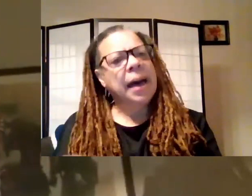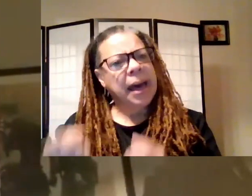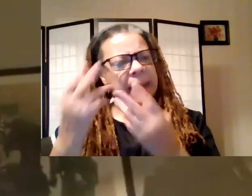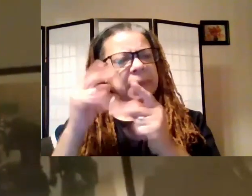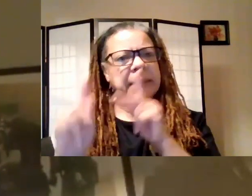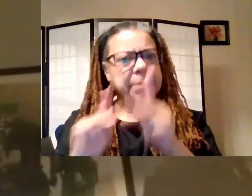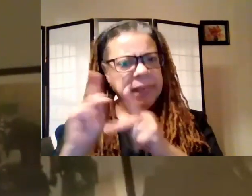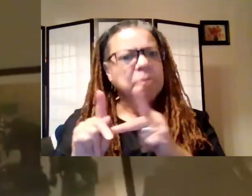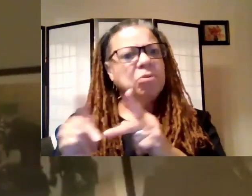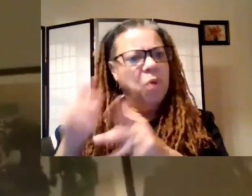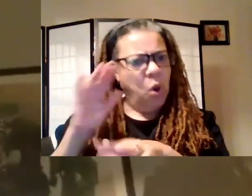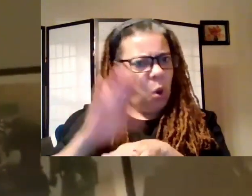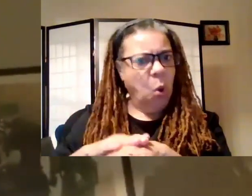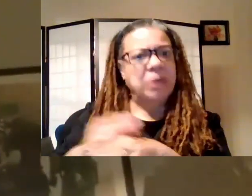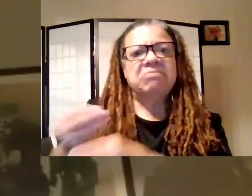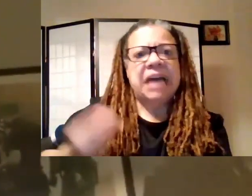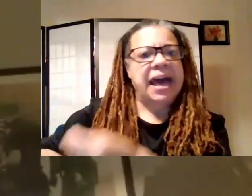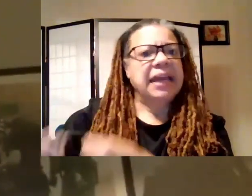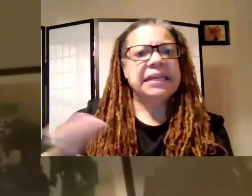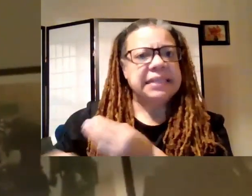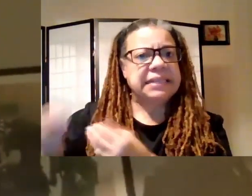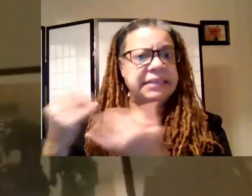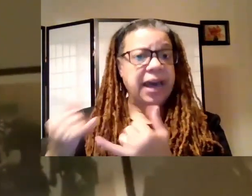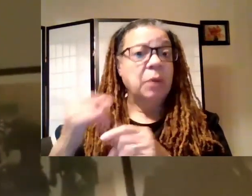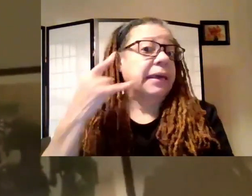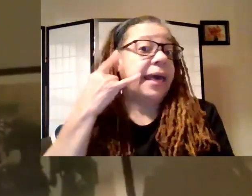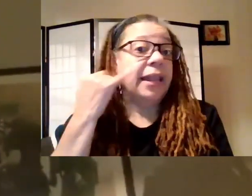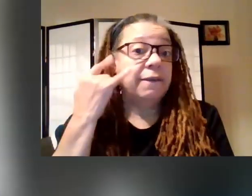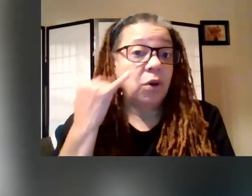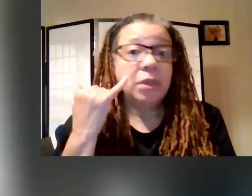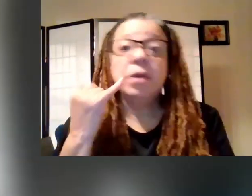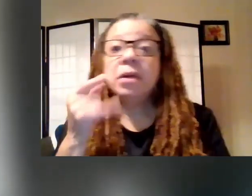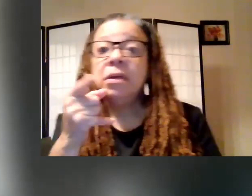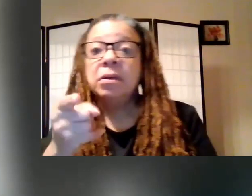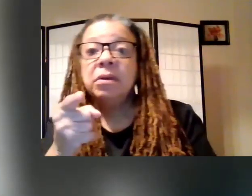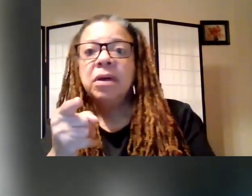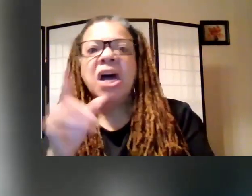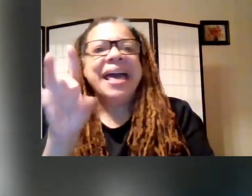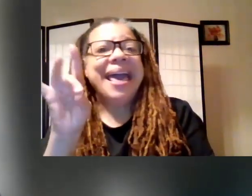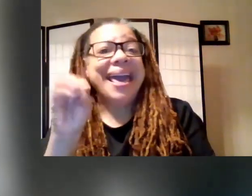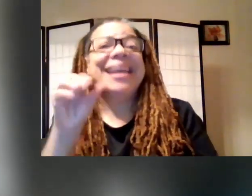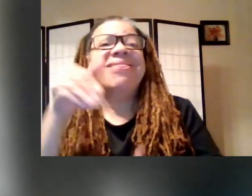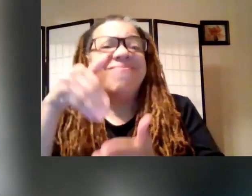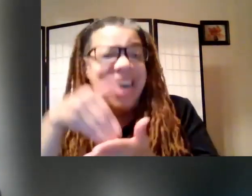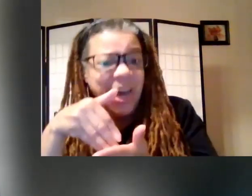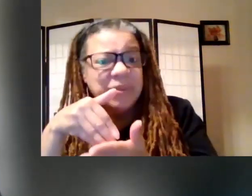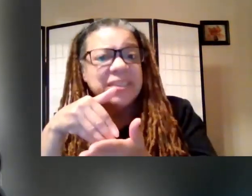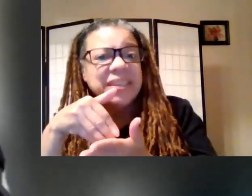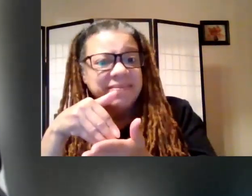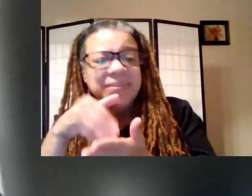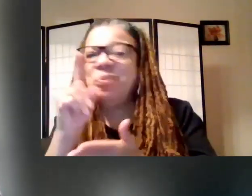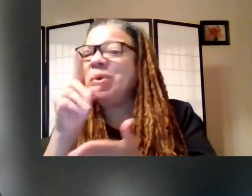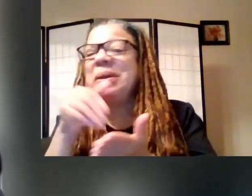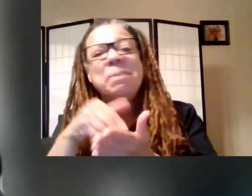people are on dialysis at any given time in California? It's roughly 80,000 folks, and it's millions of